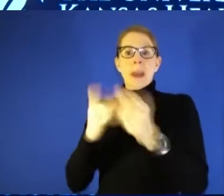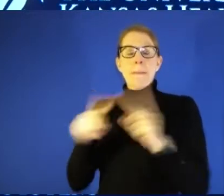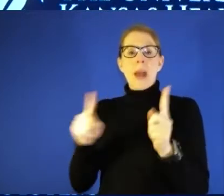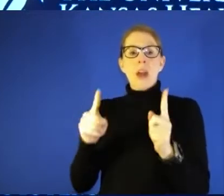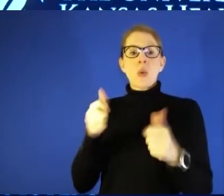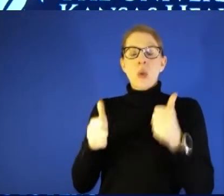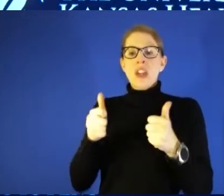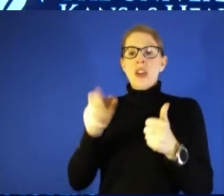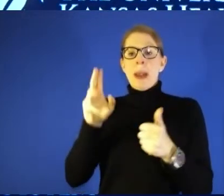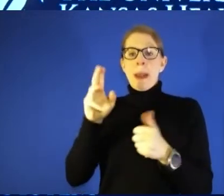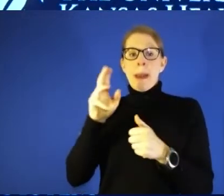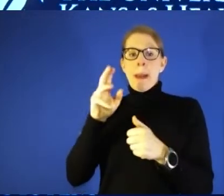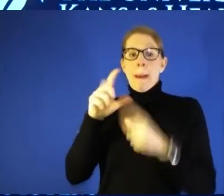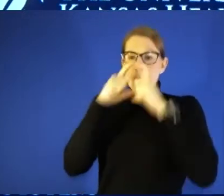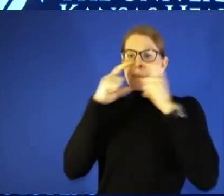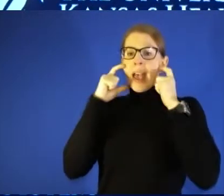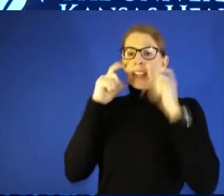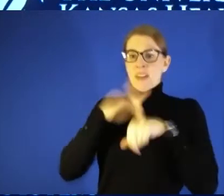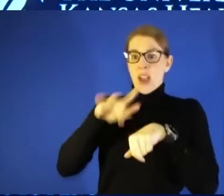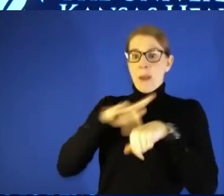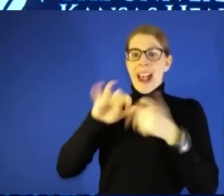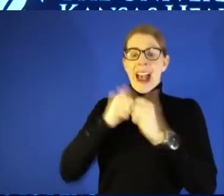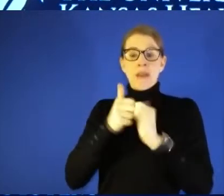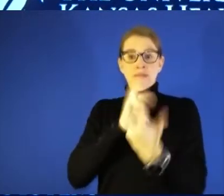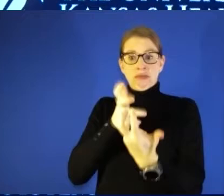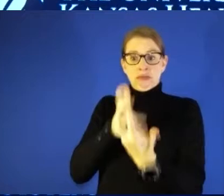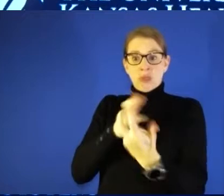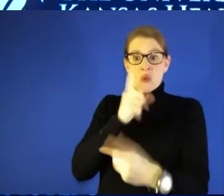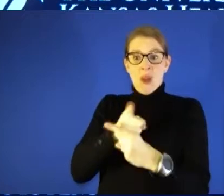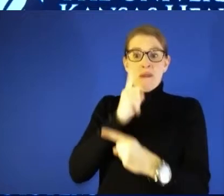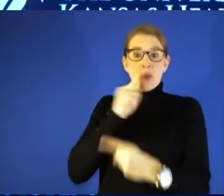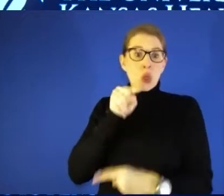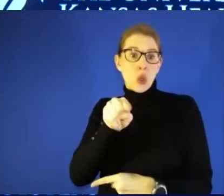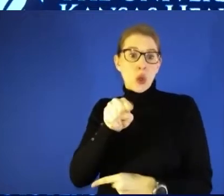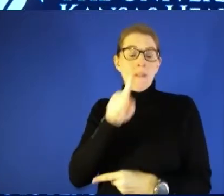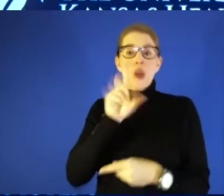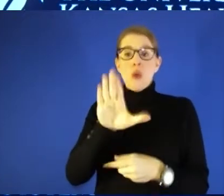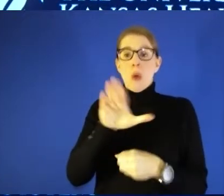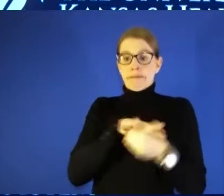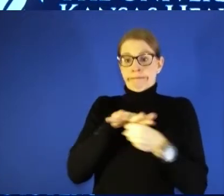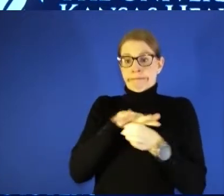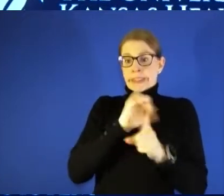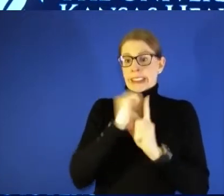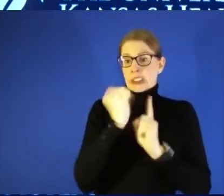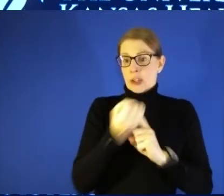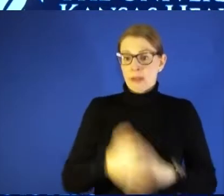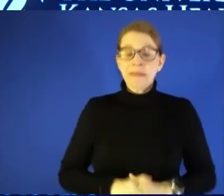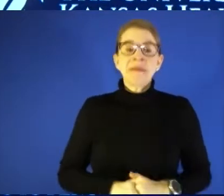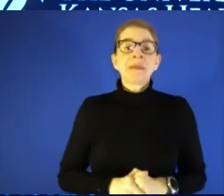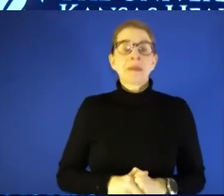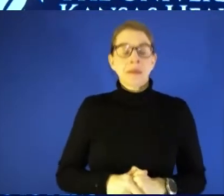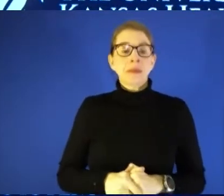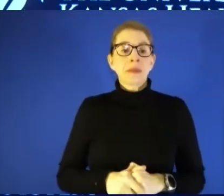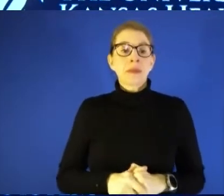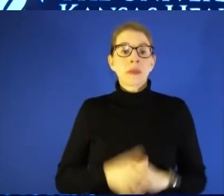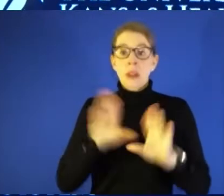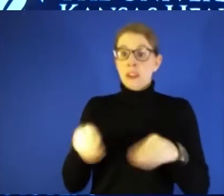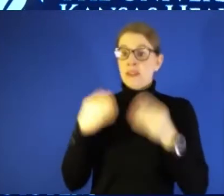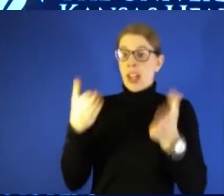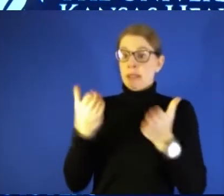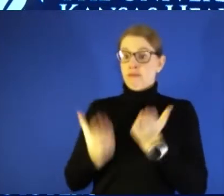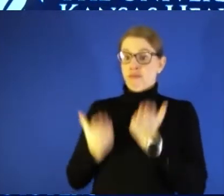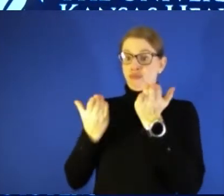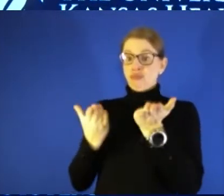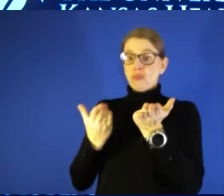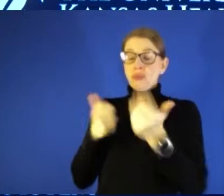and how do you pick the right one for you in the setting that you're in. Mm-hmm. So they did provide some guidance in regards to